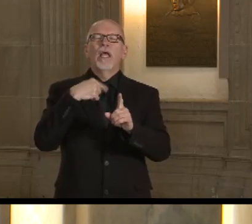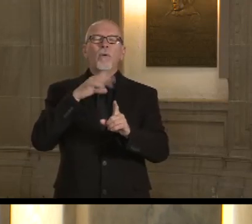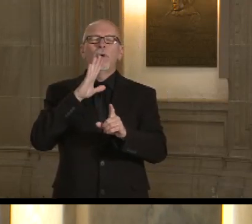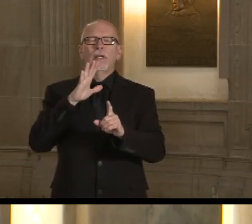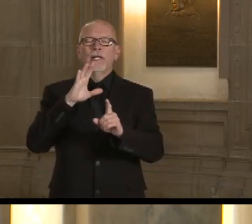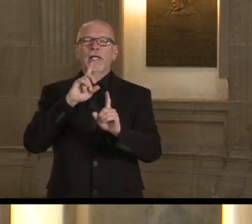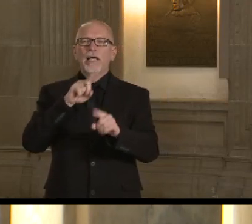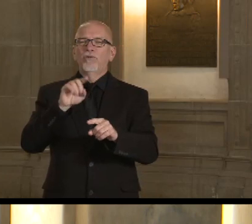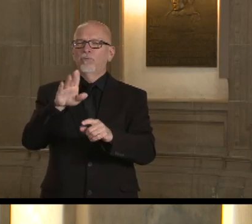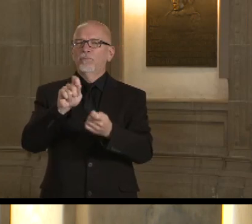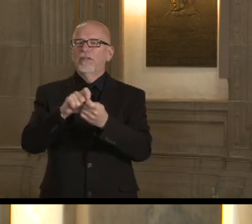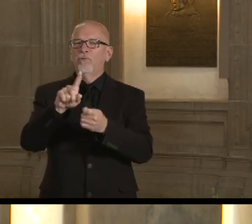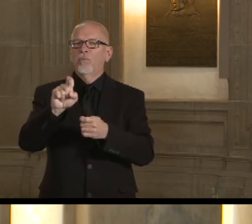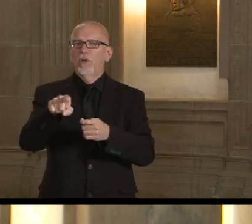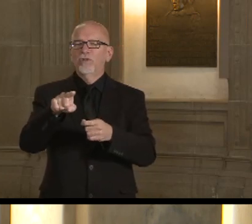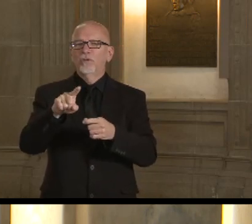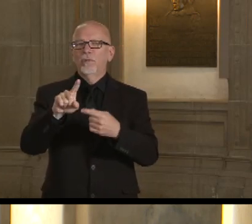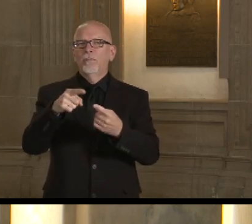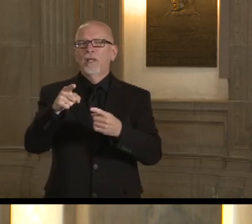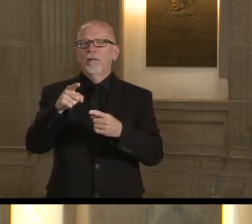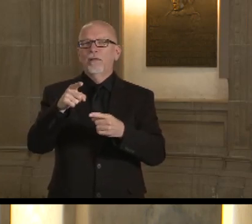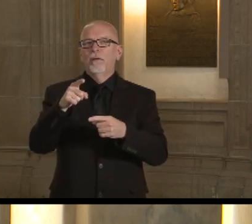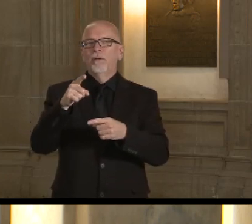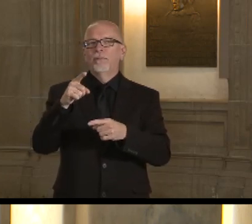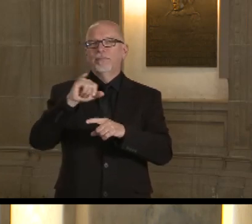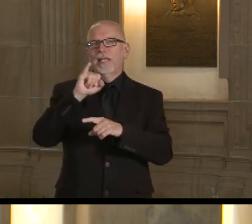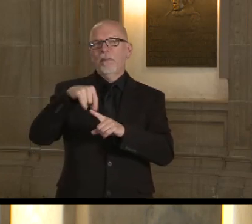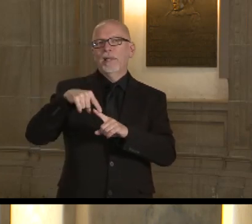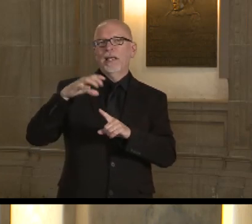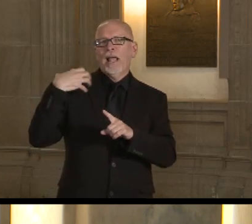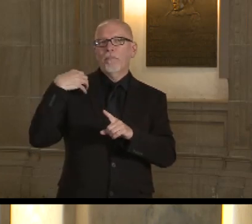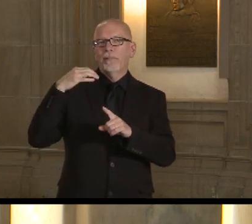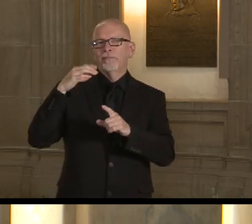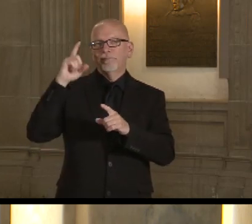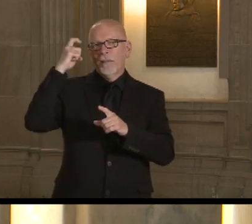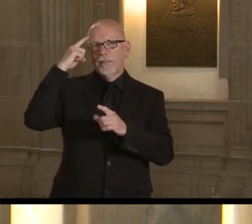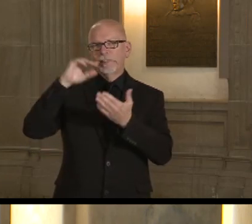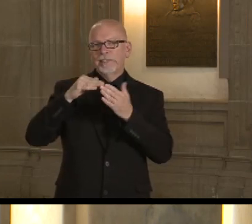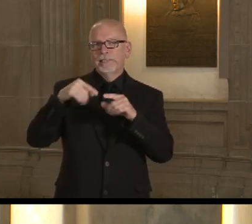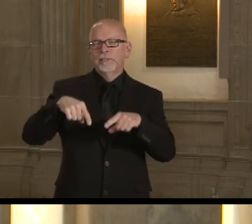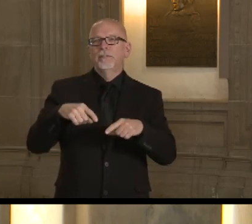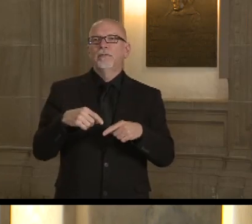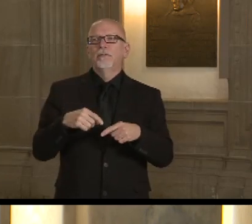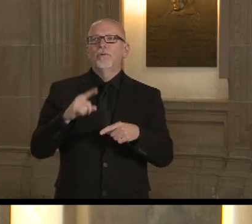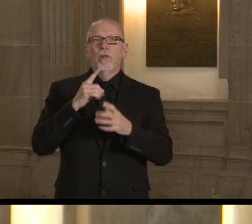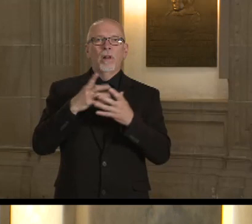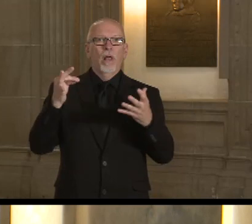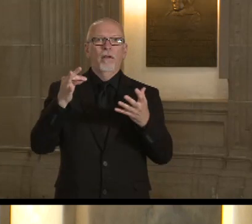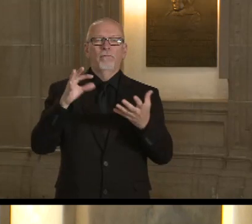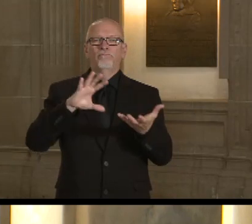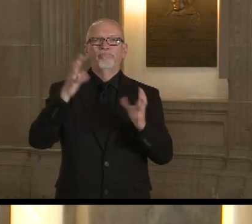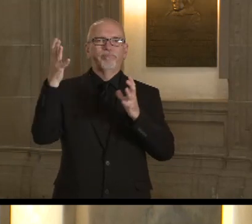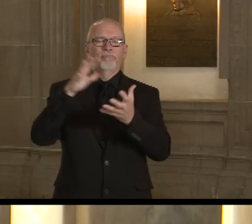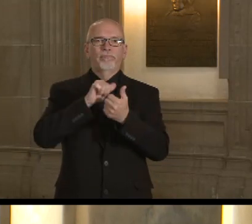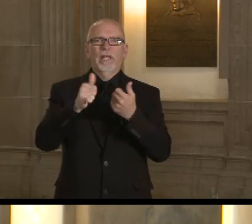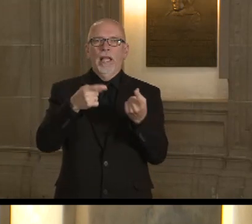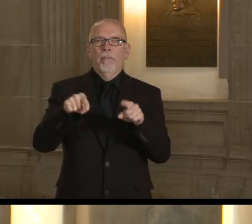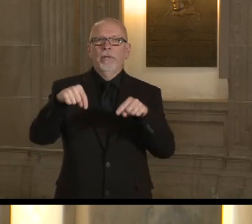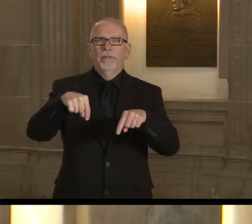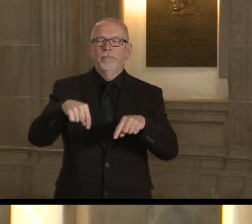your specific question about the capital city, Indianapolis, where so much violence did occur and destruction did